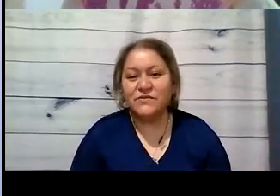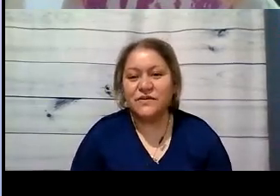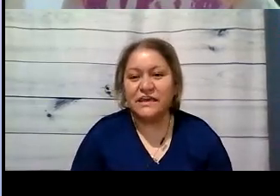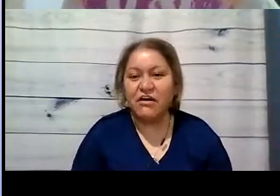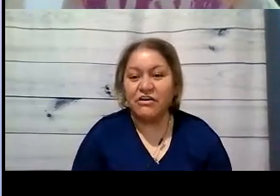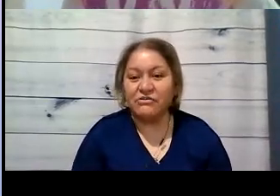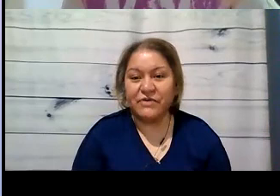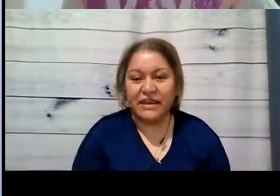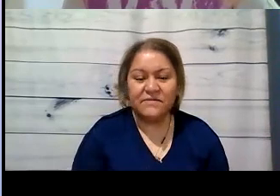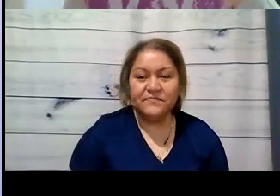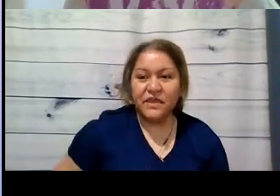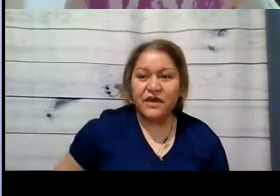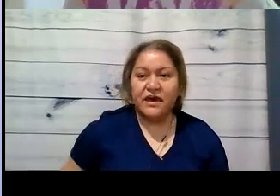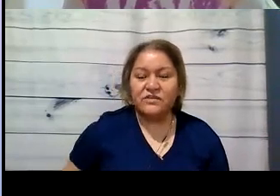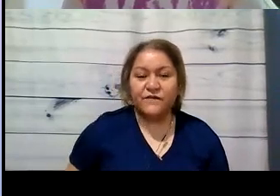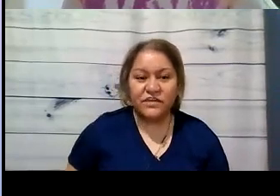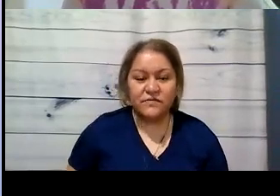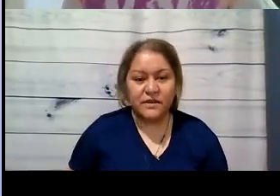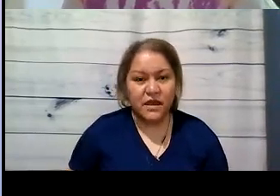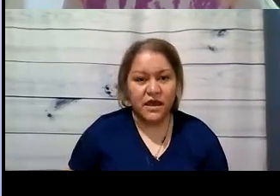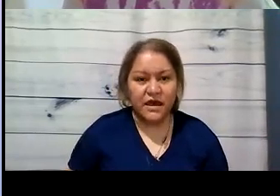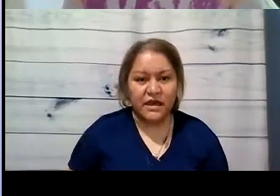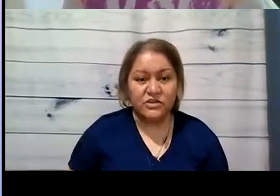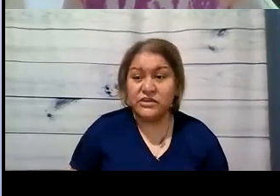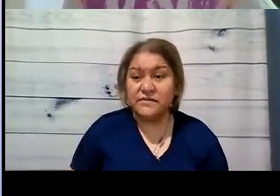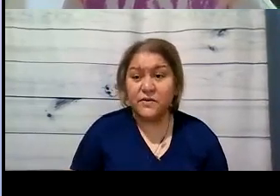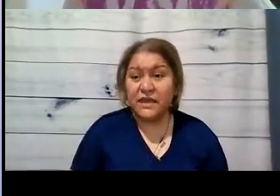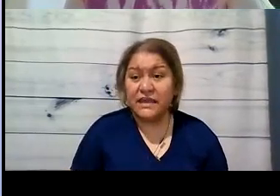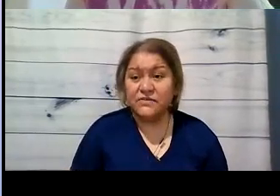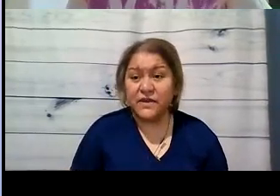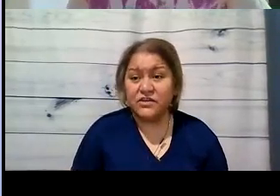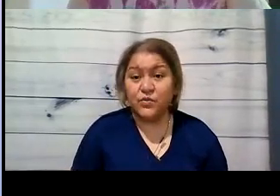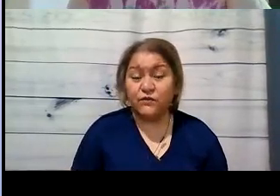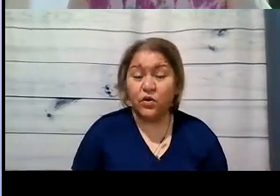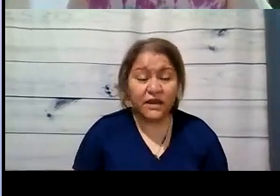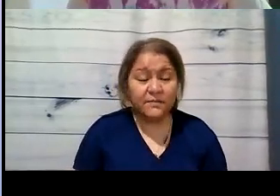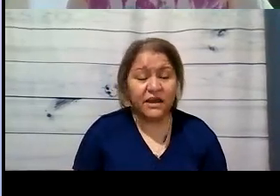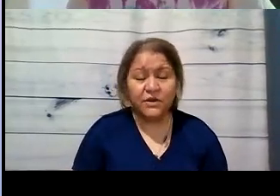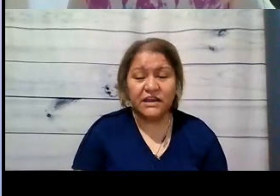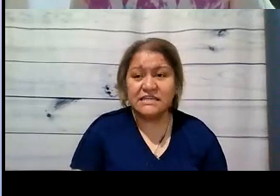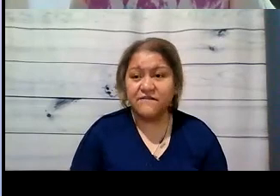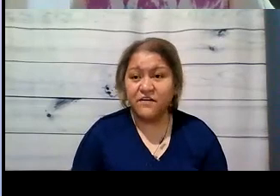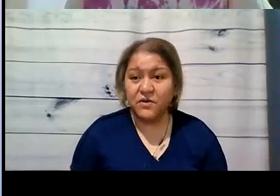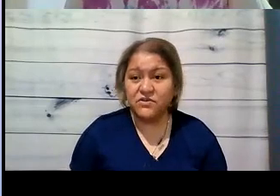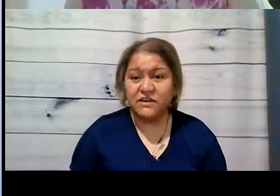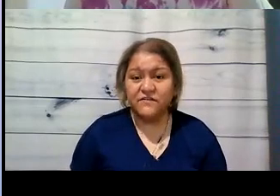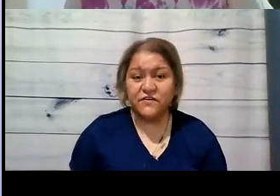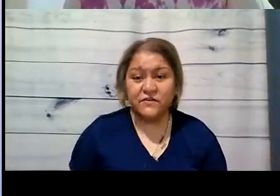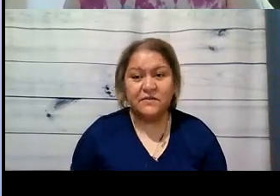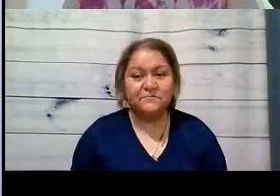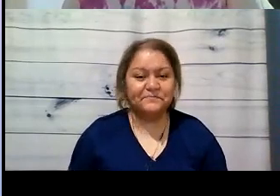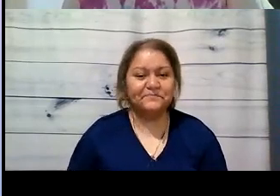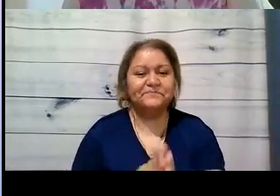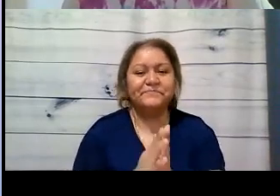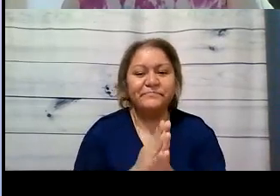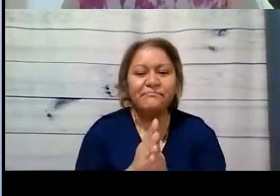will be doing Are You Ready? So for this one, it's just about getting us ready. So we've warmed up and now we're going to see if everyone's ready for circle